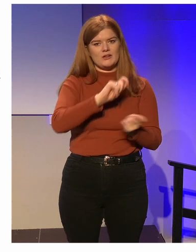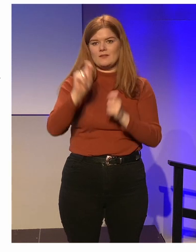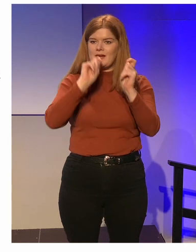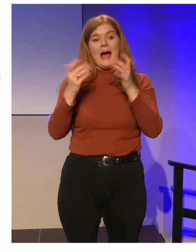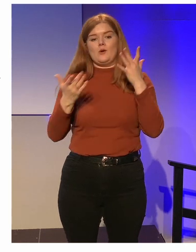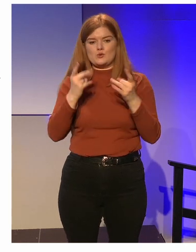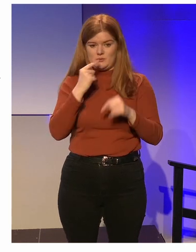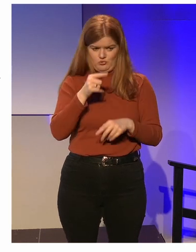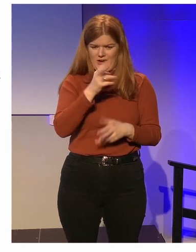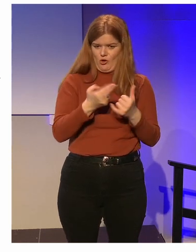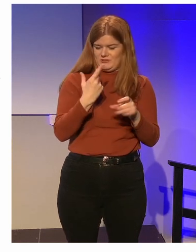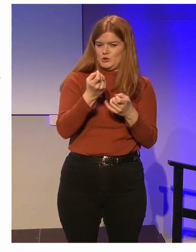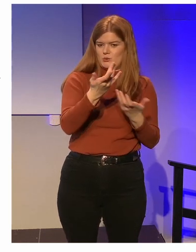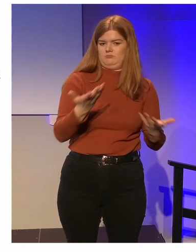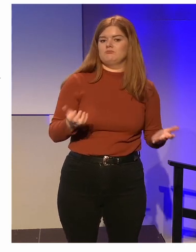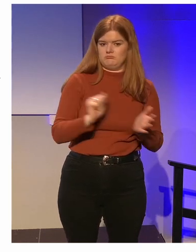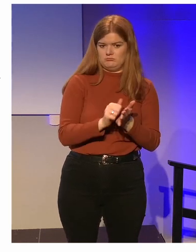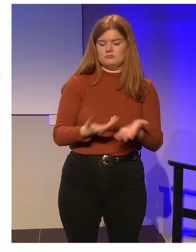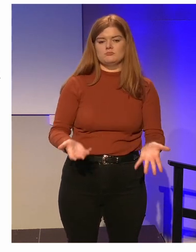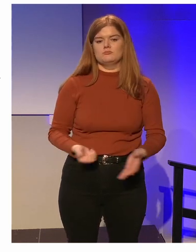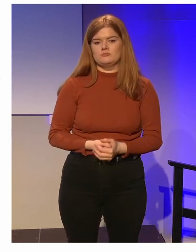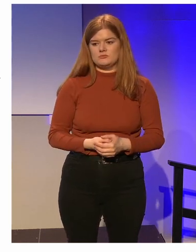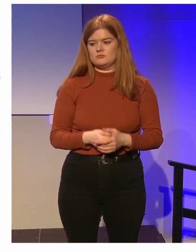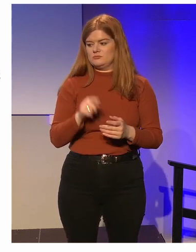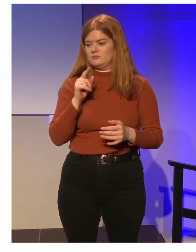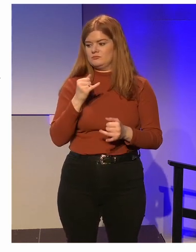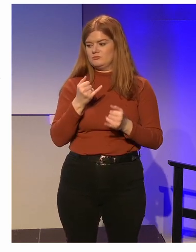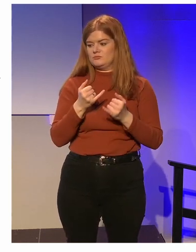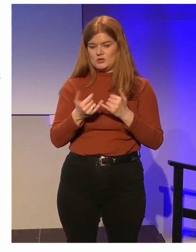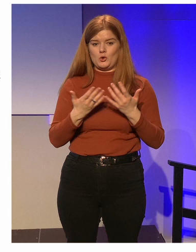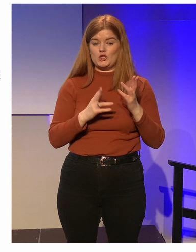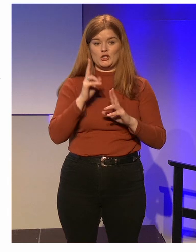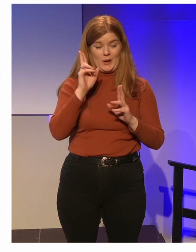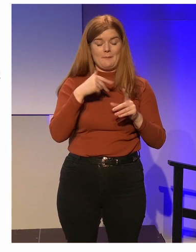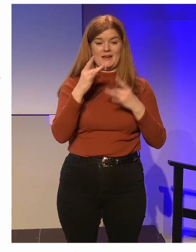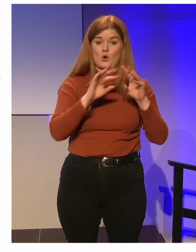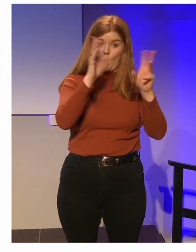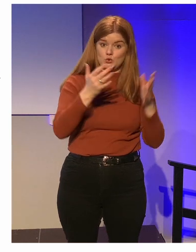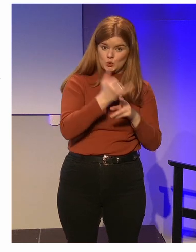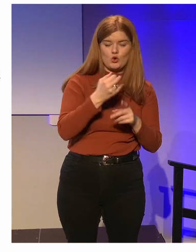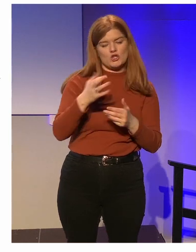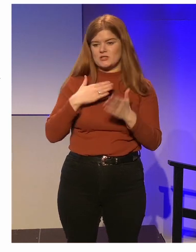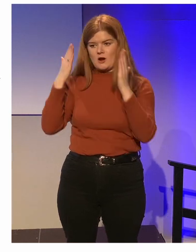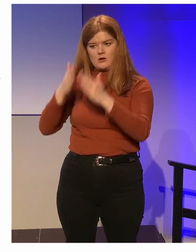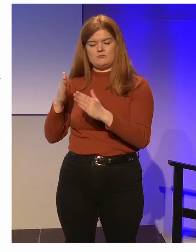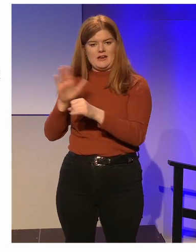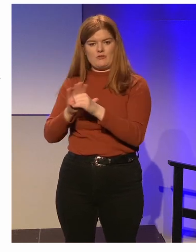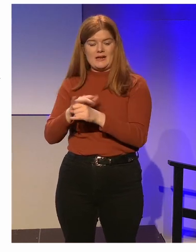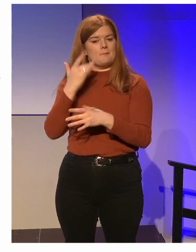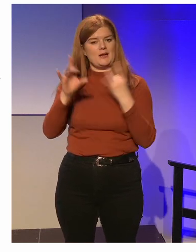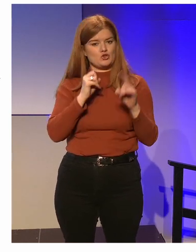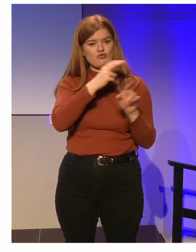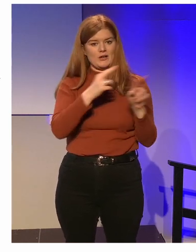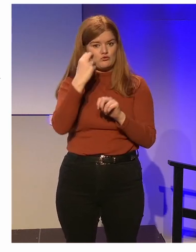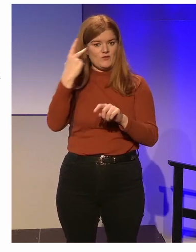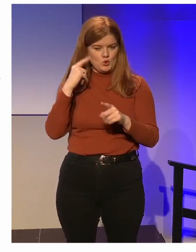you're doing it, but you are doing it. And that's what I say, make it whole school or a target area, and make sure you review and innovate. So very,